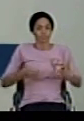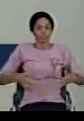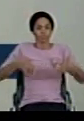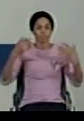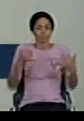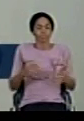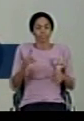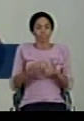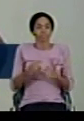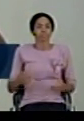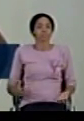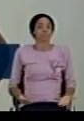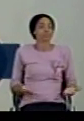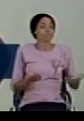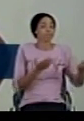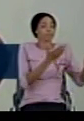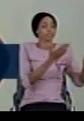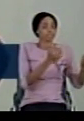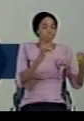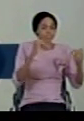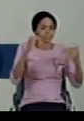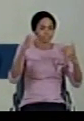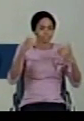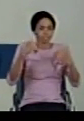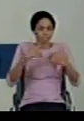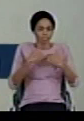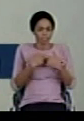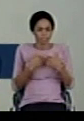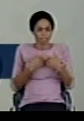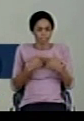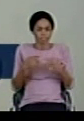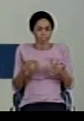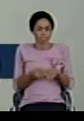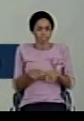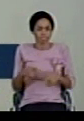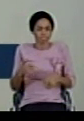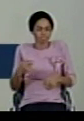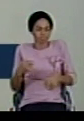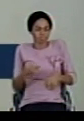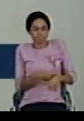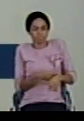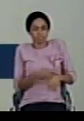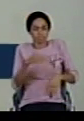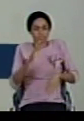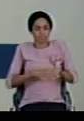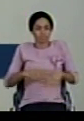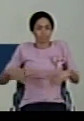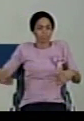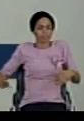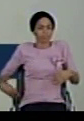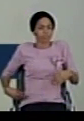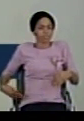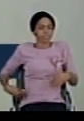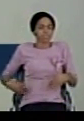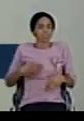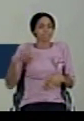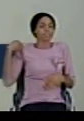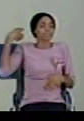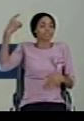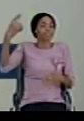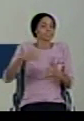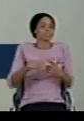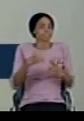I had like an injection needle on my waist. And since